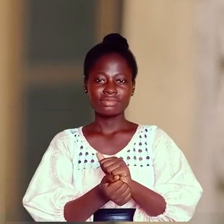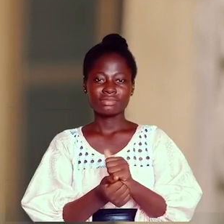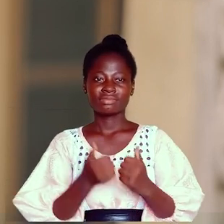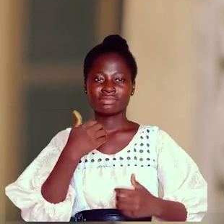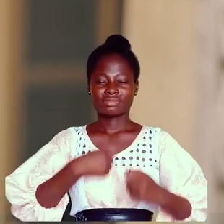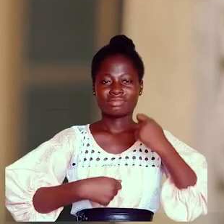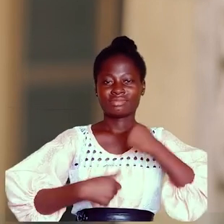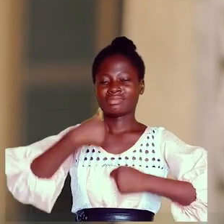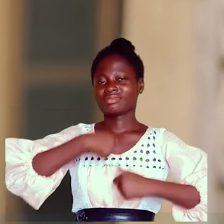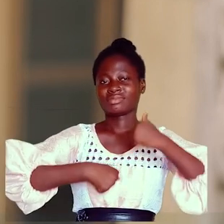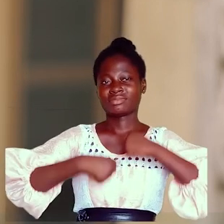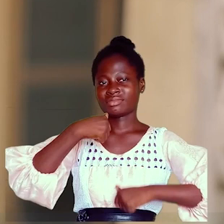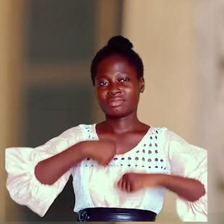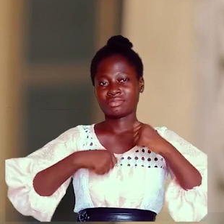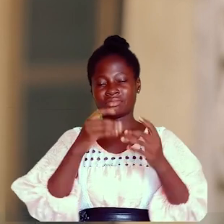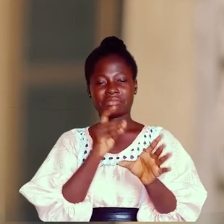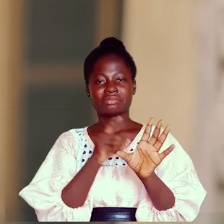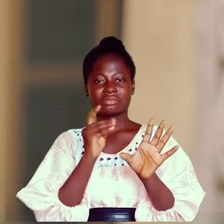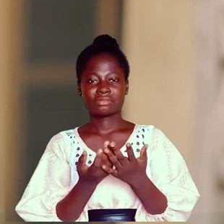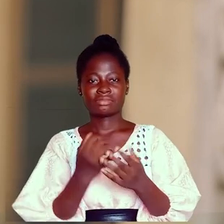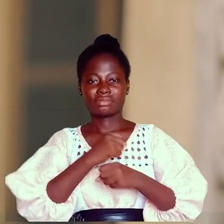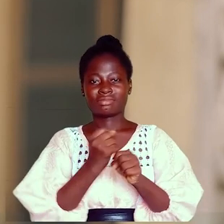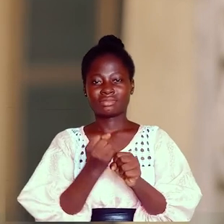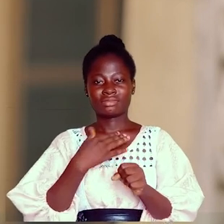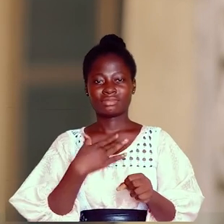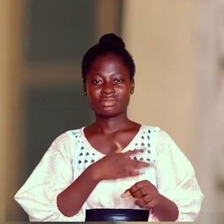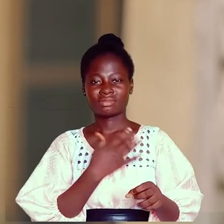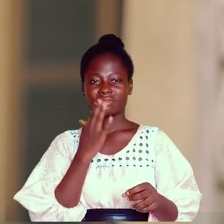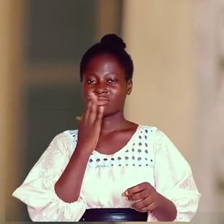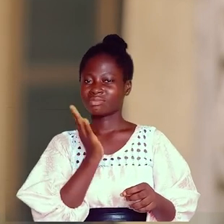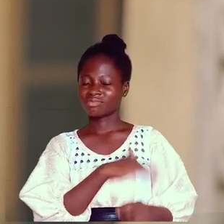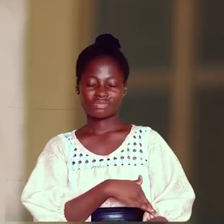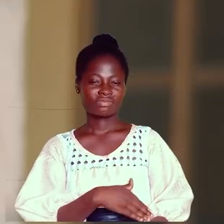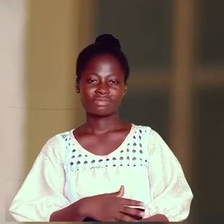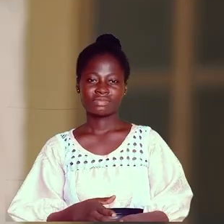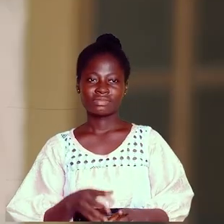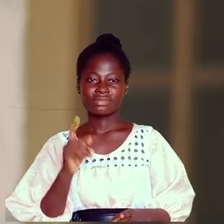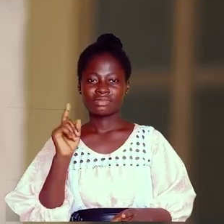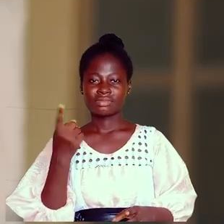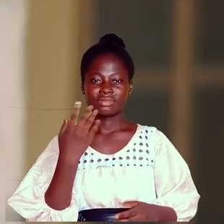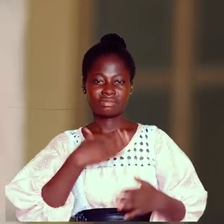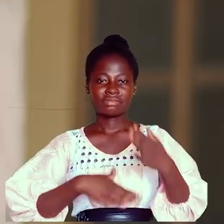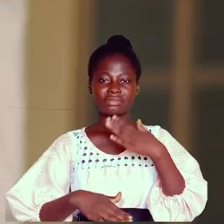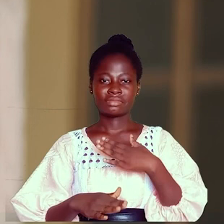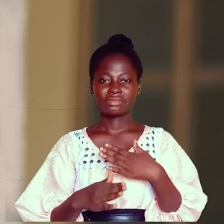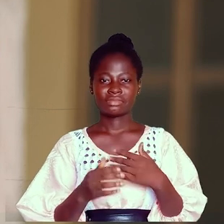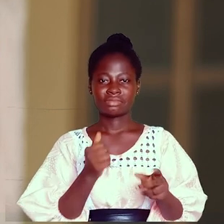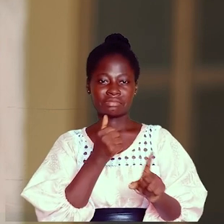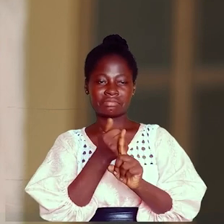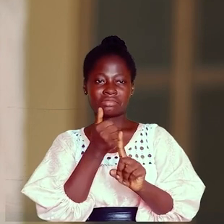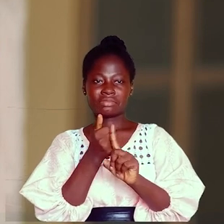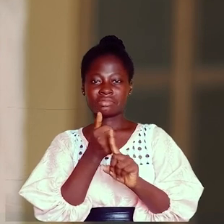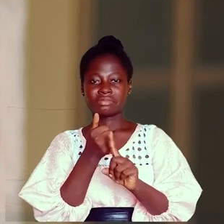Started insulting me with my disability. He made me feel bad. When I gave birth to the first one,